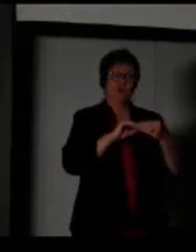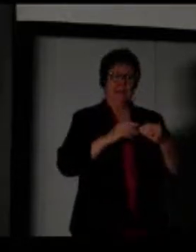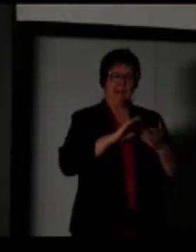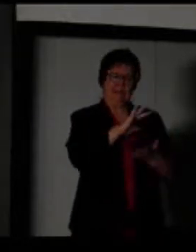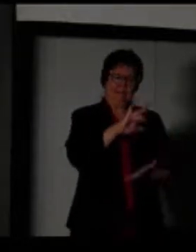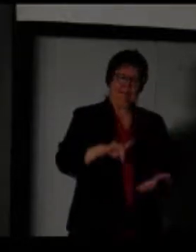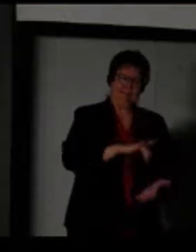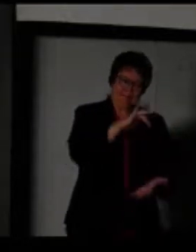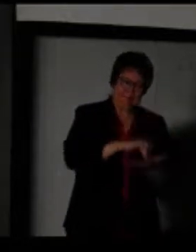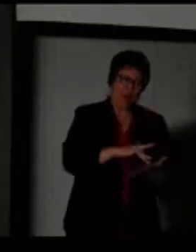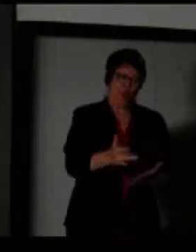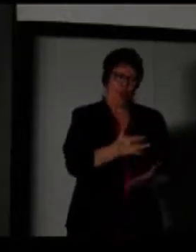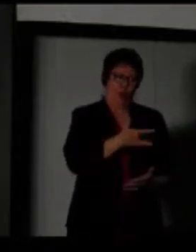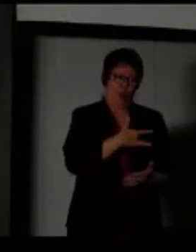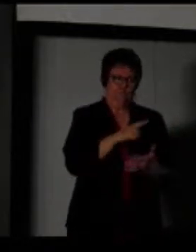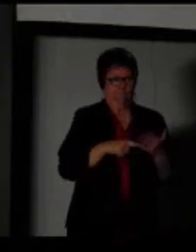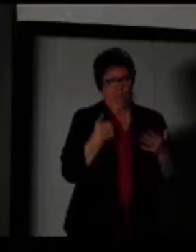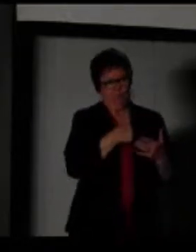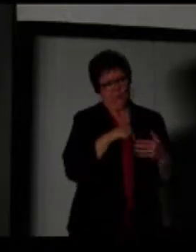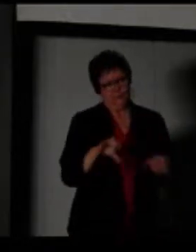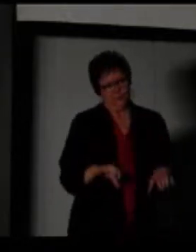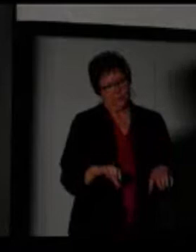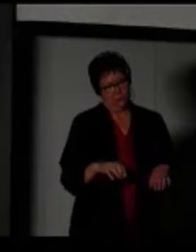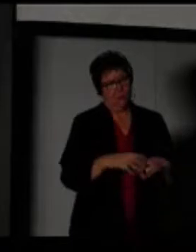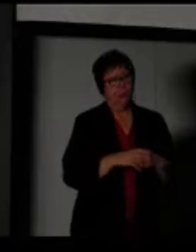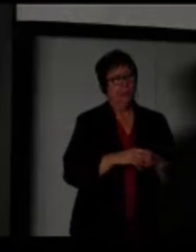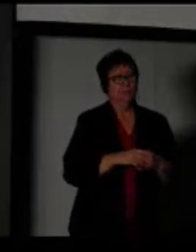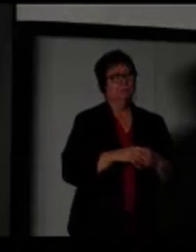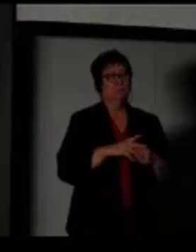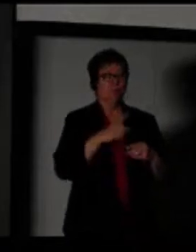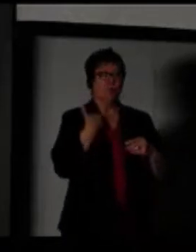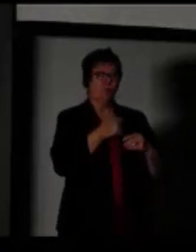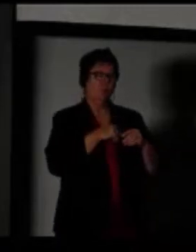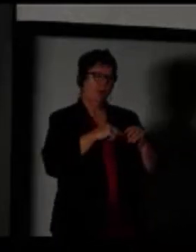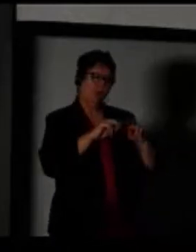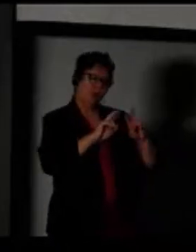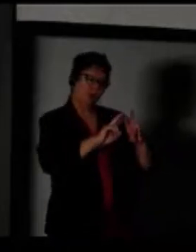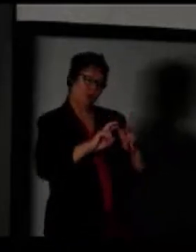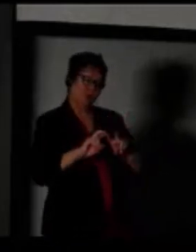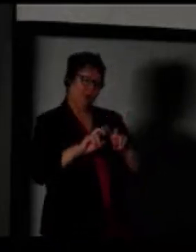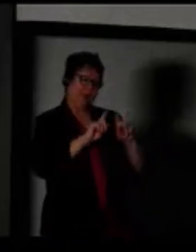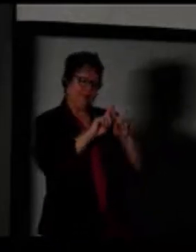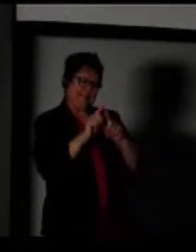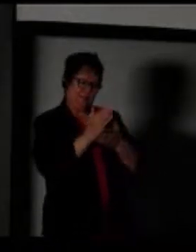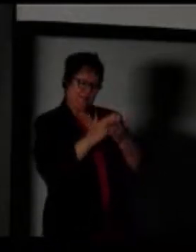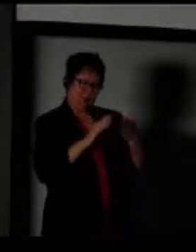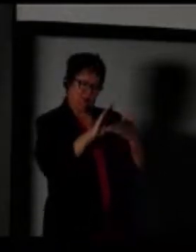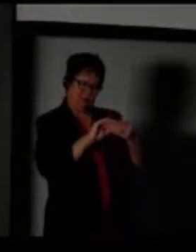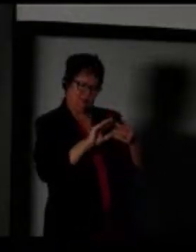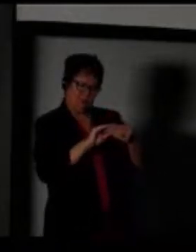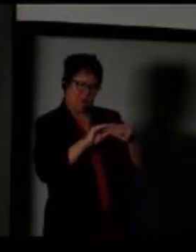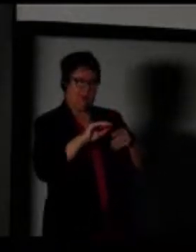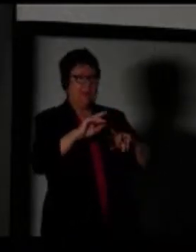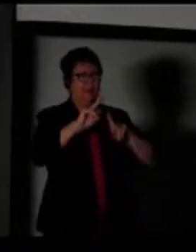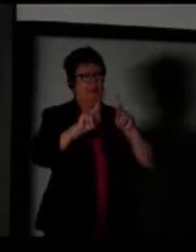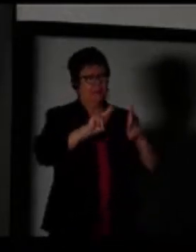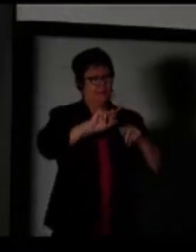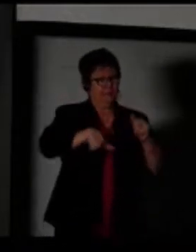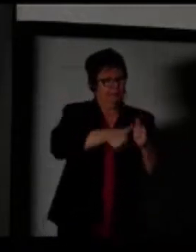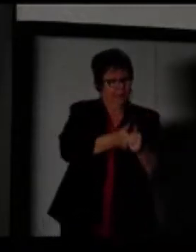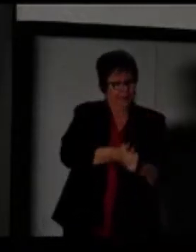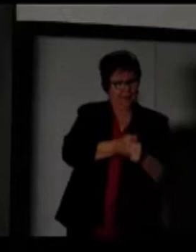of what we do. We're going to look at different aspects of that story. We're looking at the people behind the